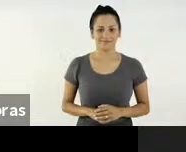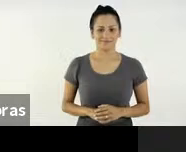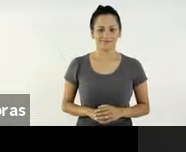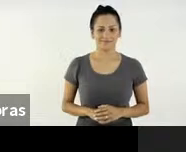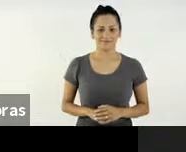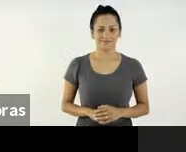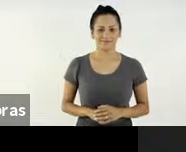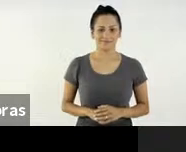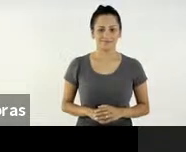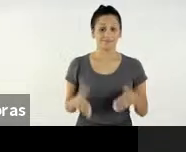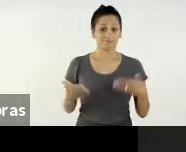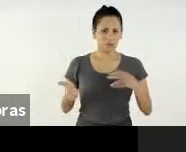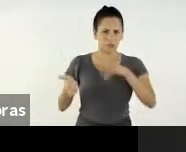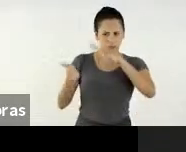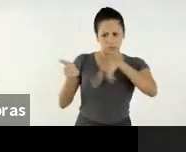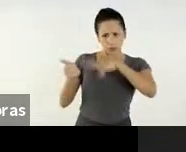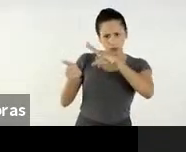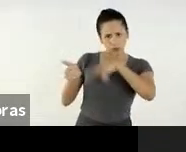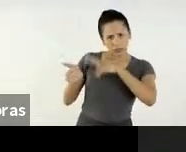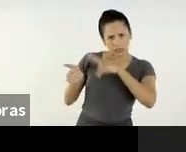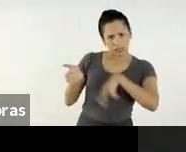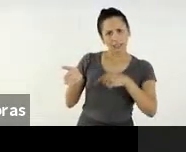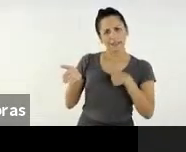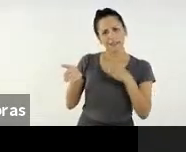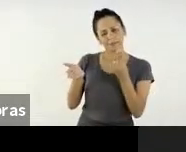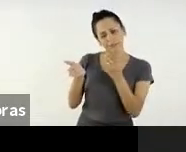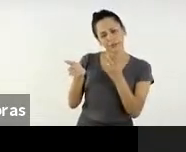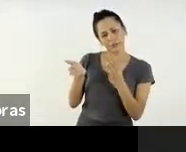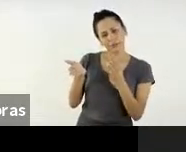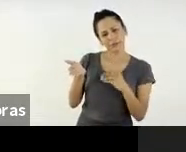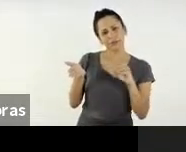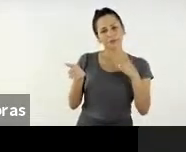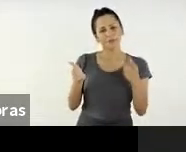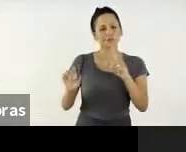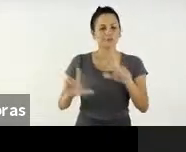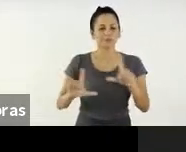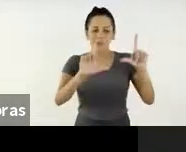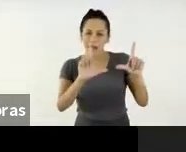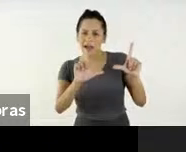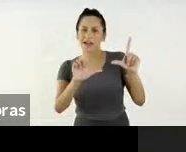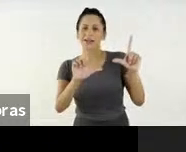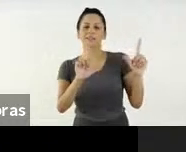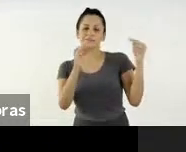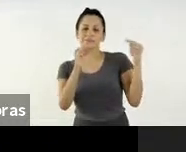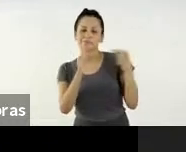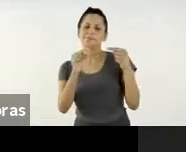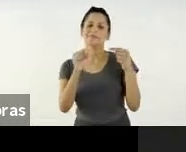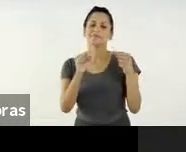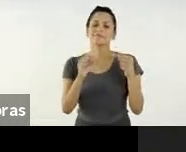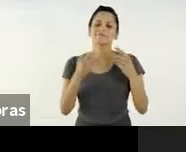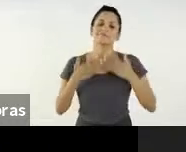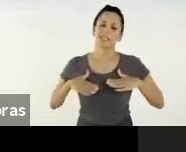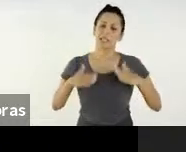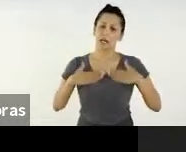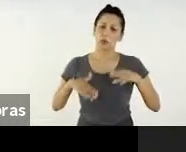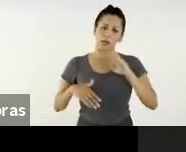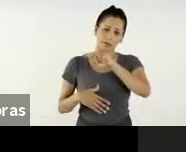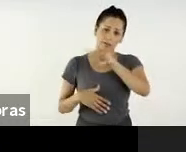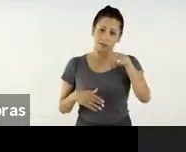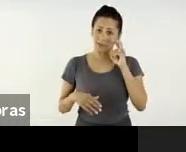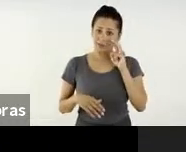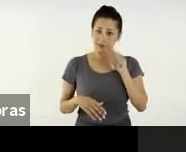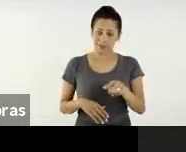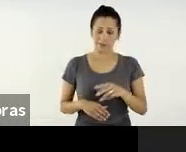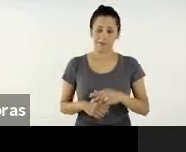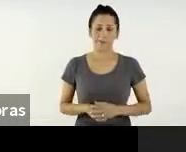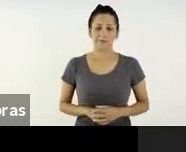back and forth, hopefully in a way that feels as seamless as possible over the computer. I'd like to begin by